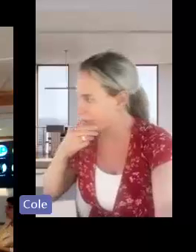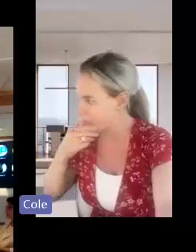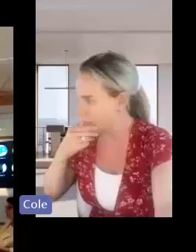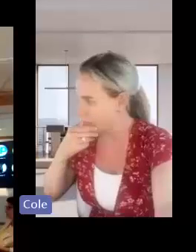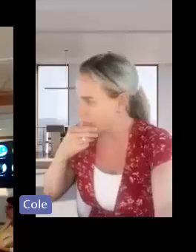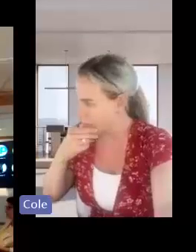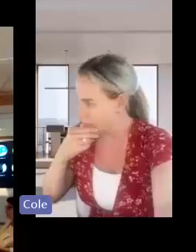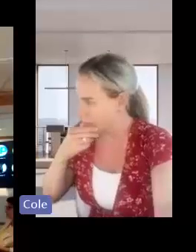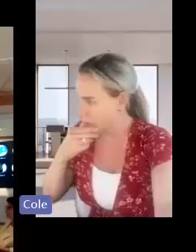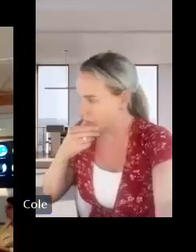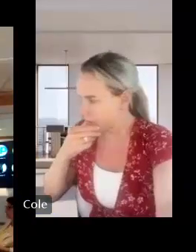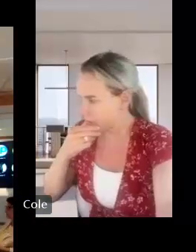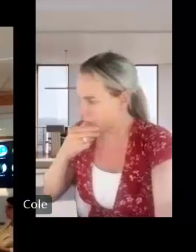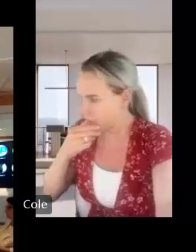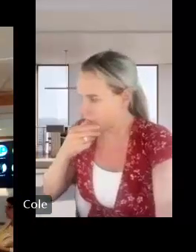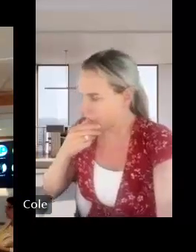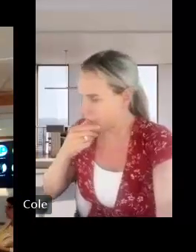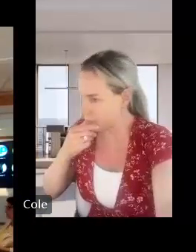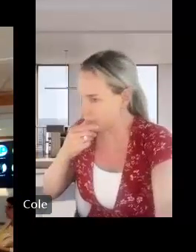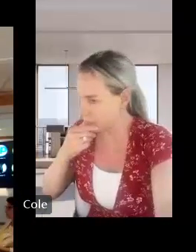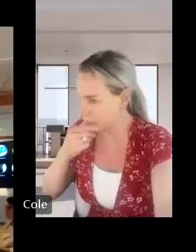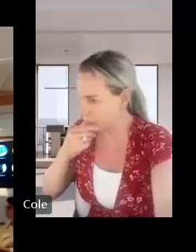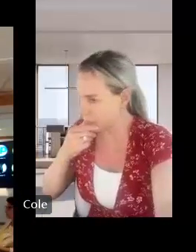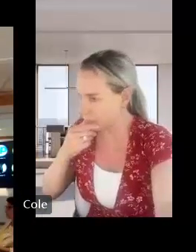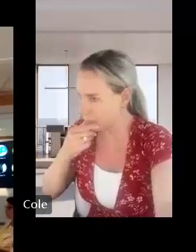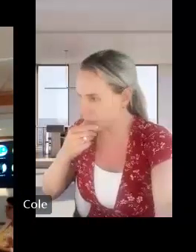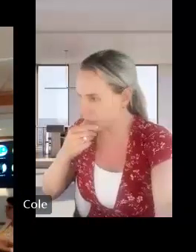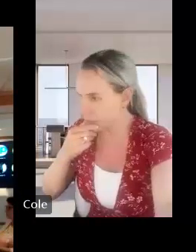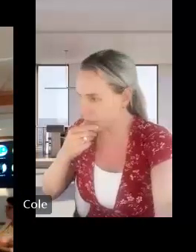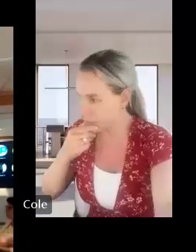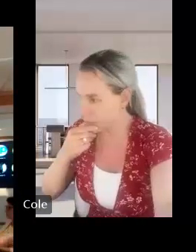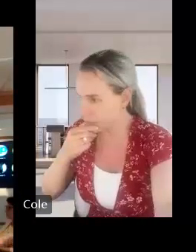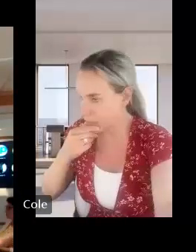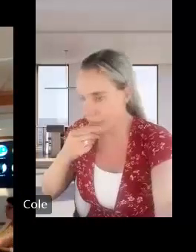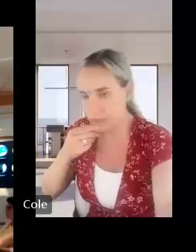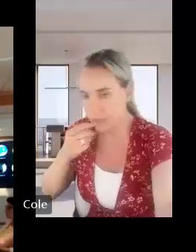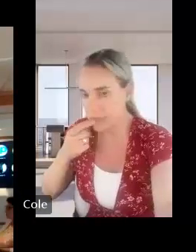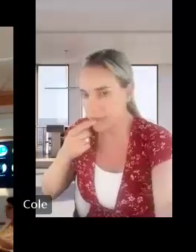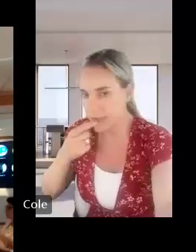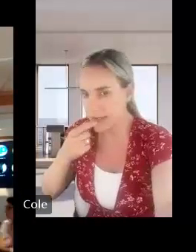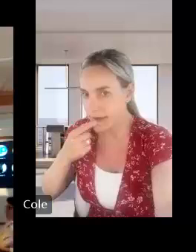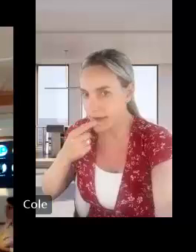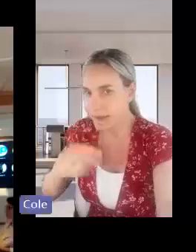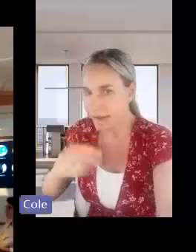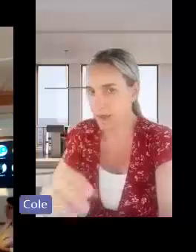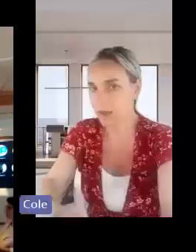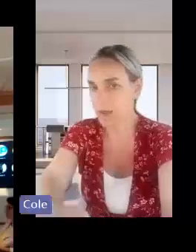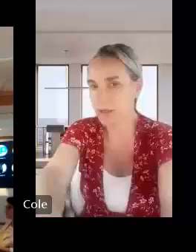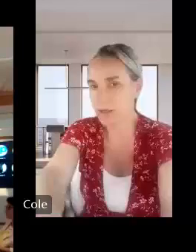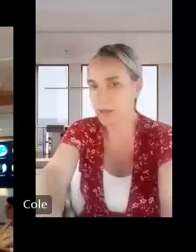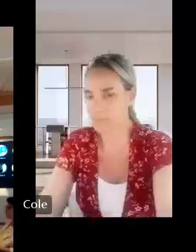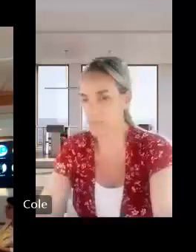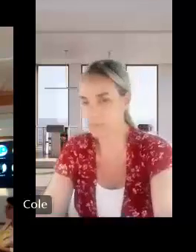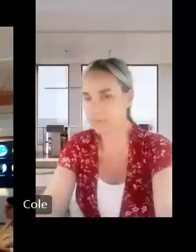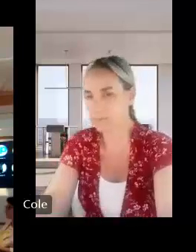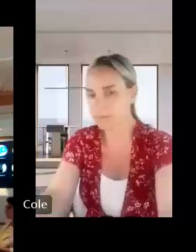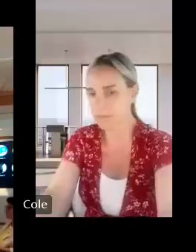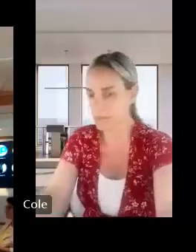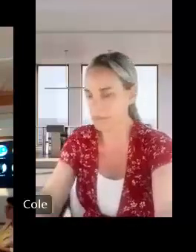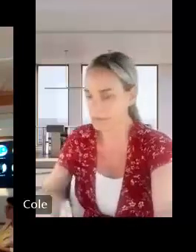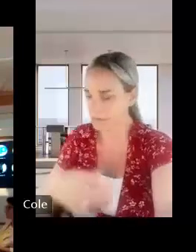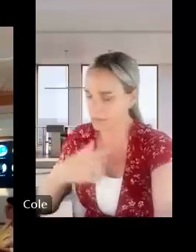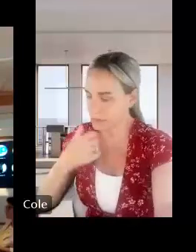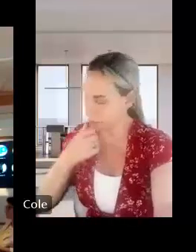is important? Okay. Yeah, so that was only the first one which ranked literacy number one. It was supporting students number two,